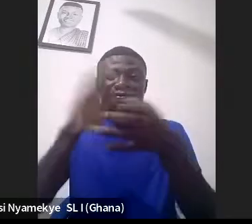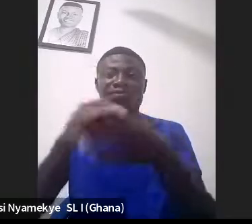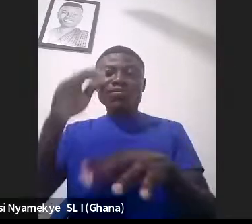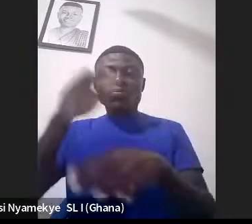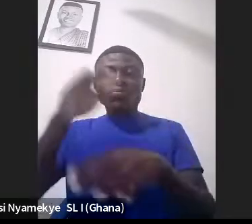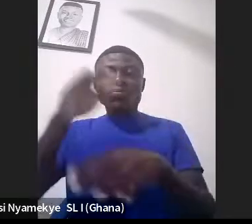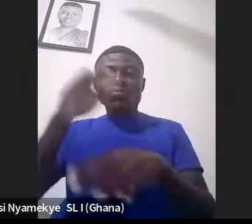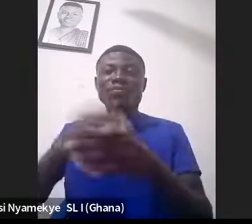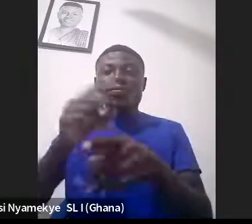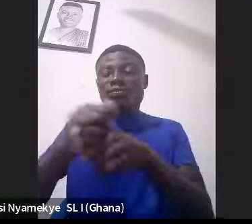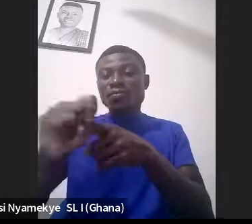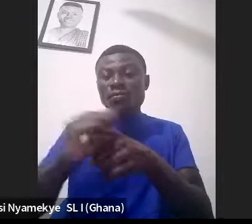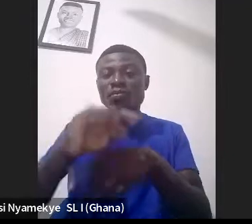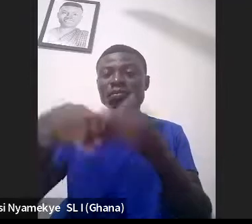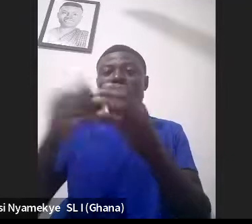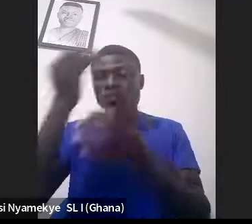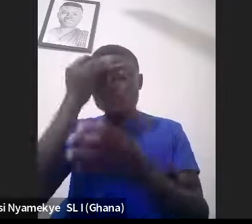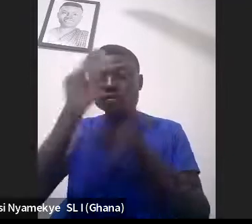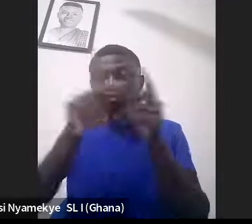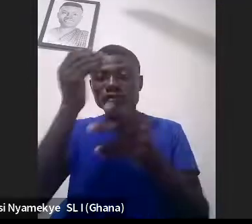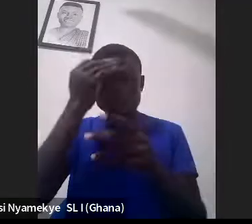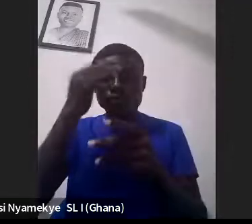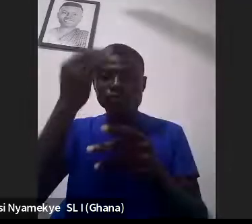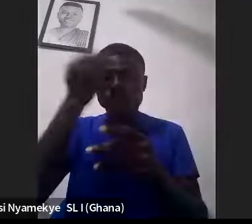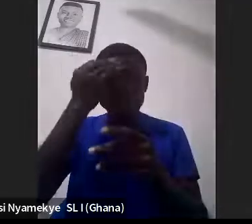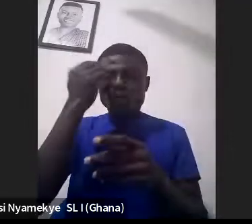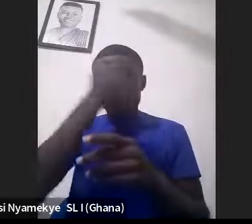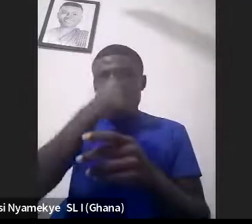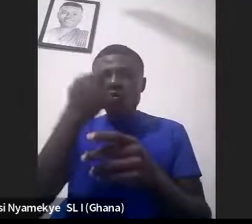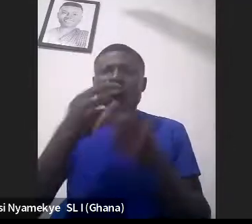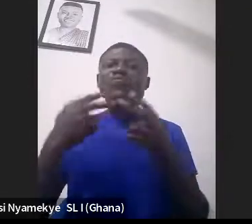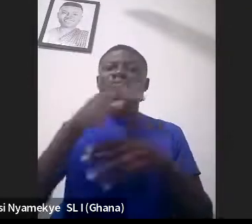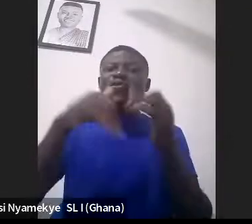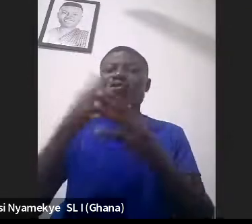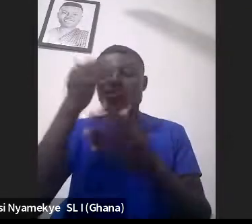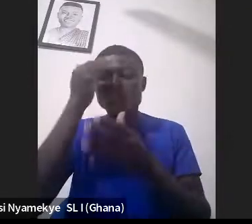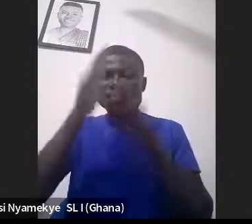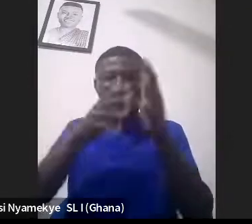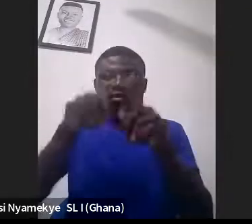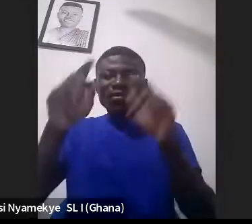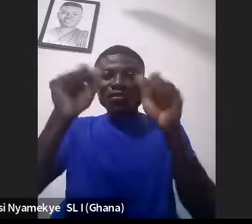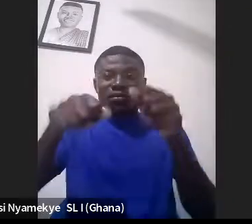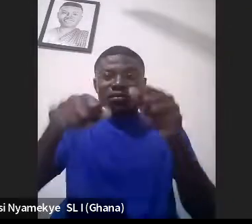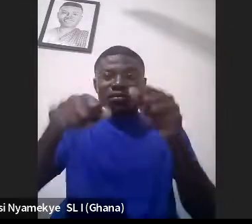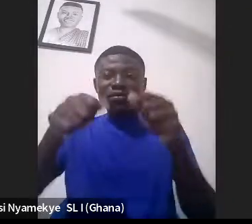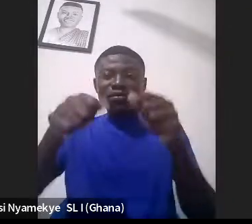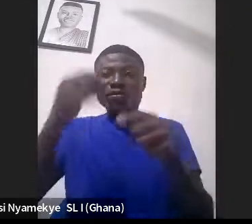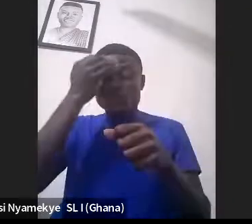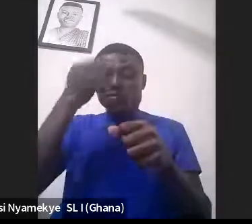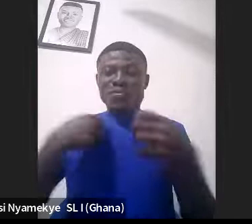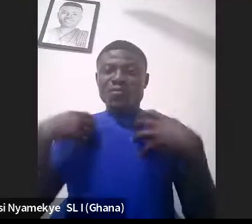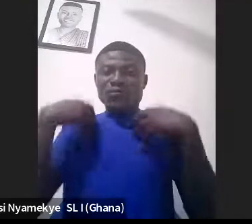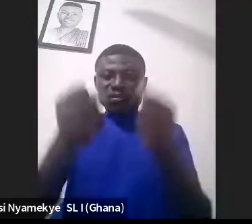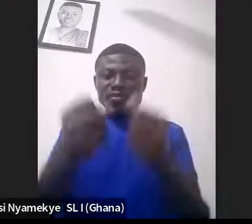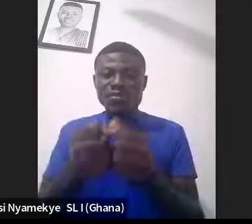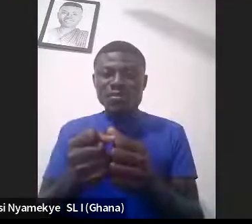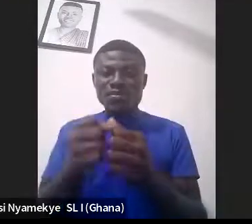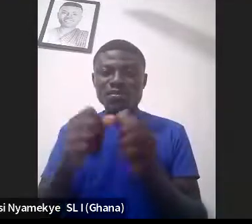sessions, I'm sure you're used to my face and my voice already, and possibly my name as well. Tonight,